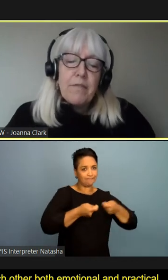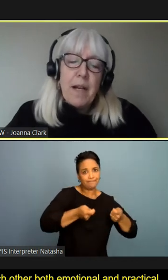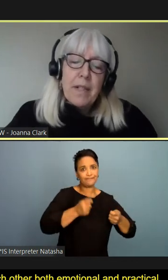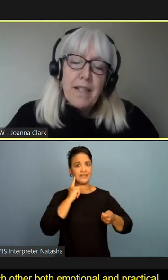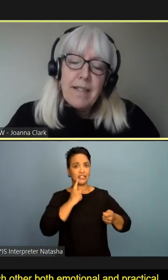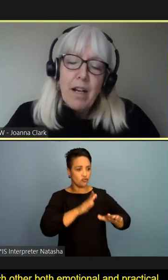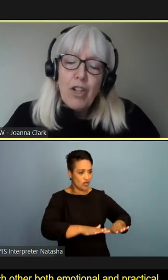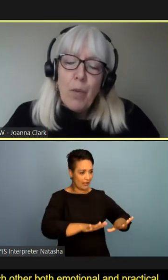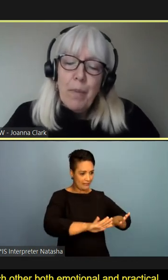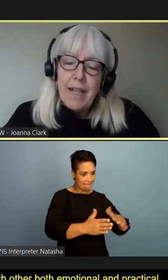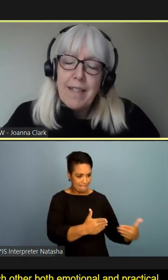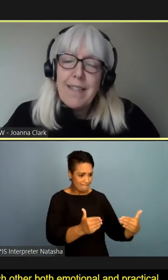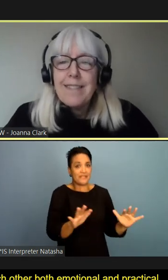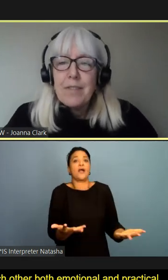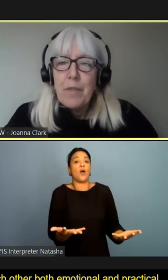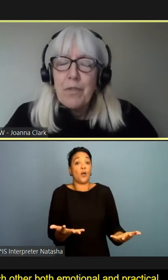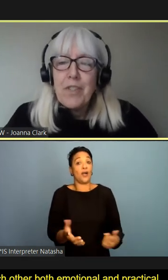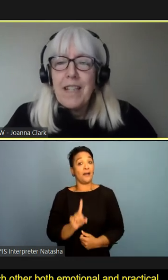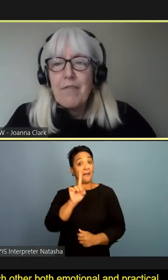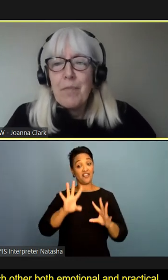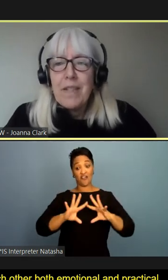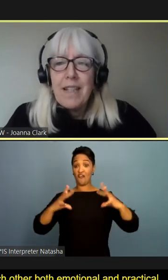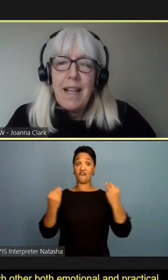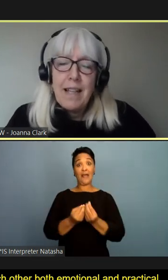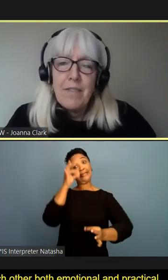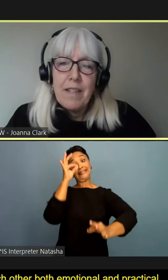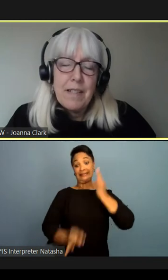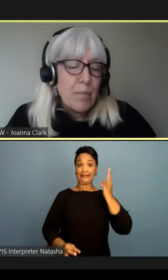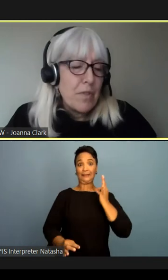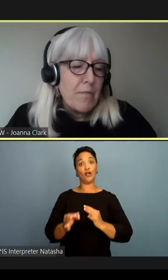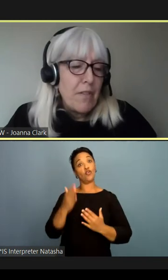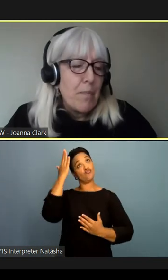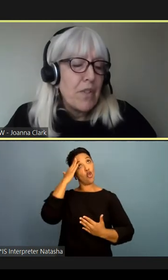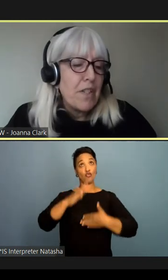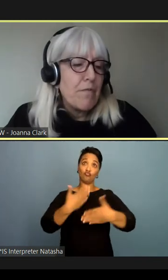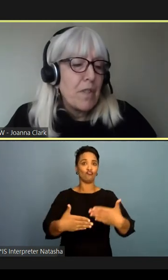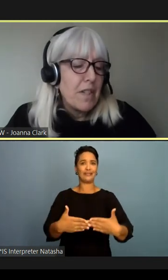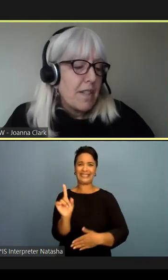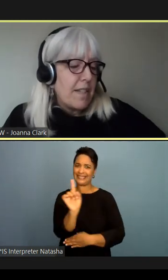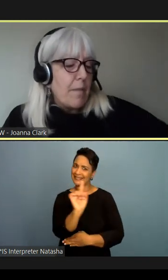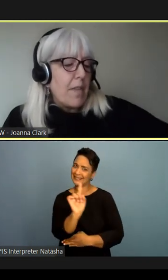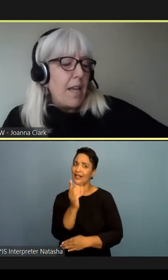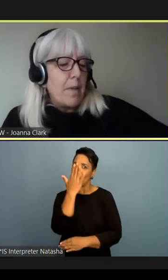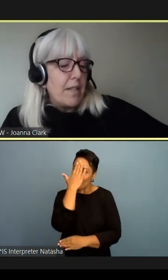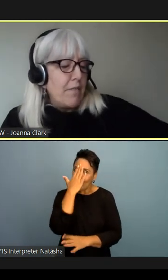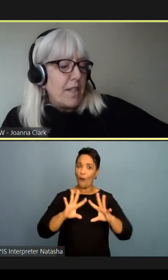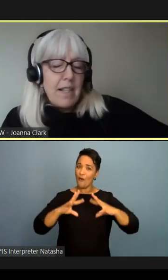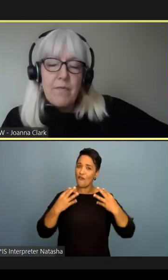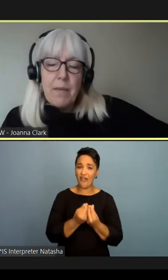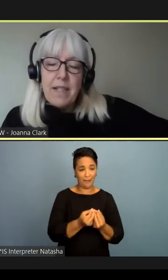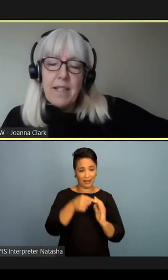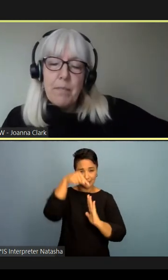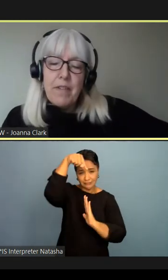Now, families are complex. We've all seen everybody has put some very positive words up there, but